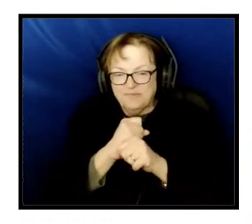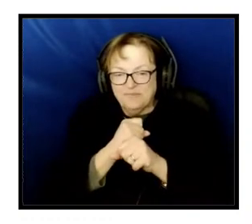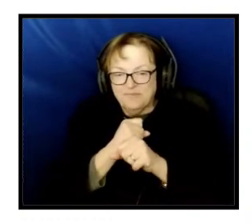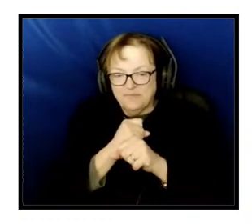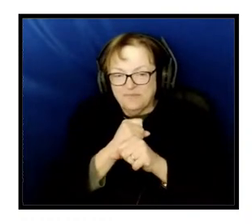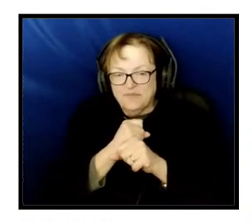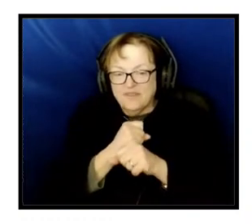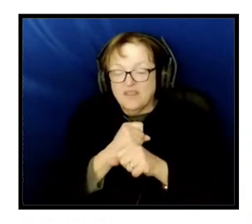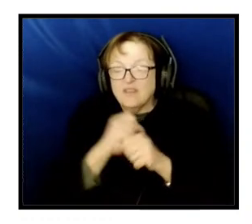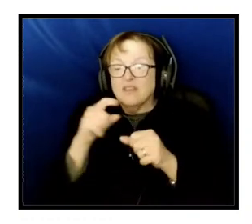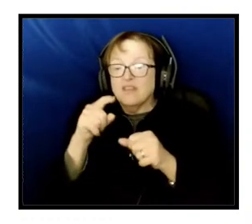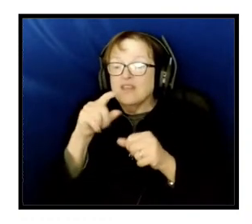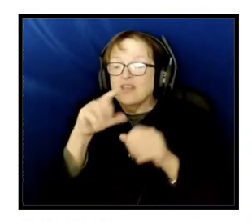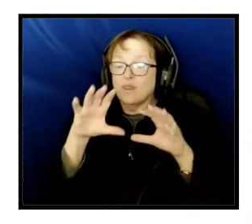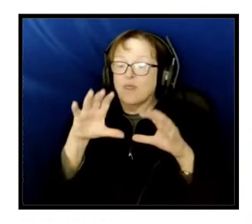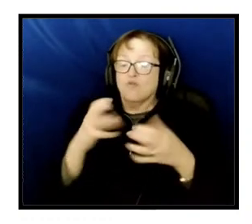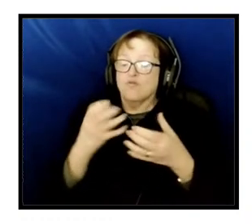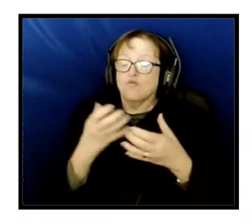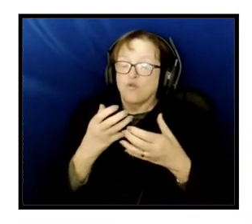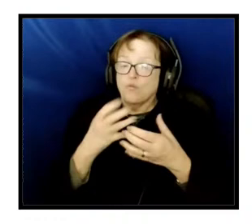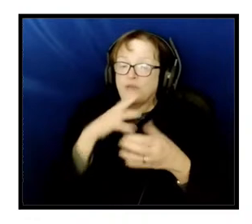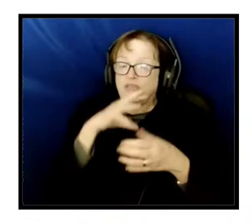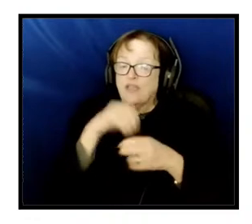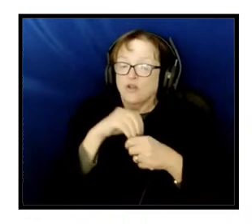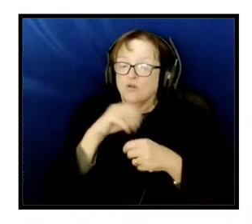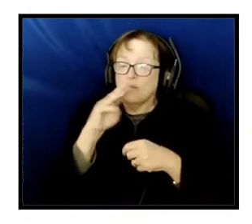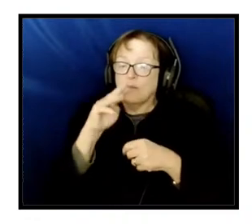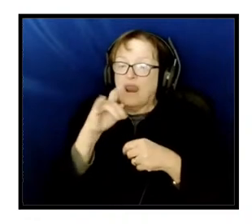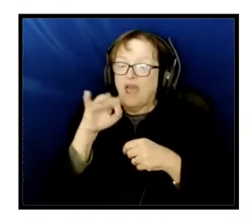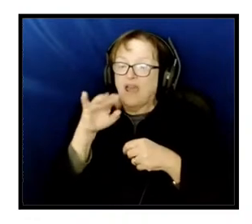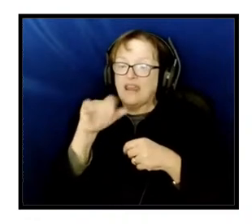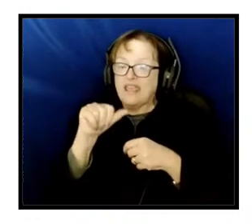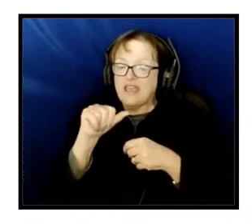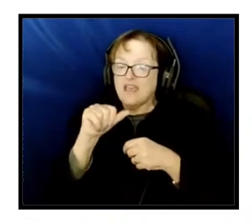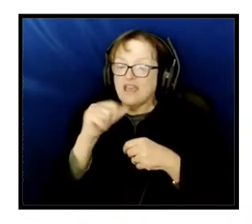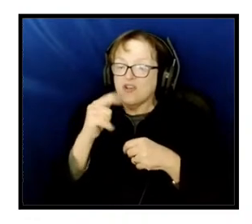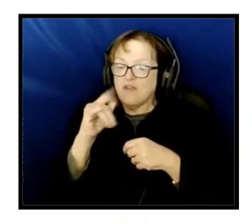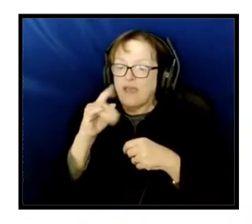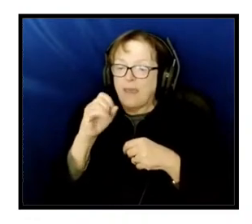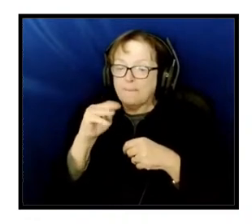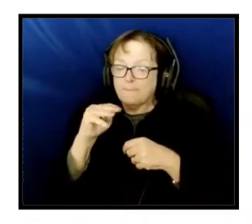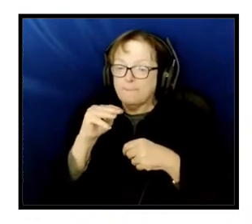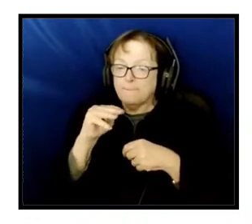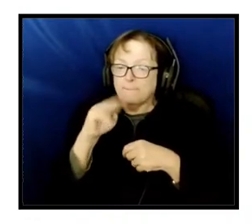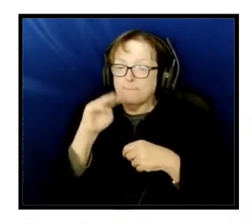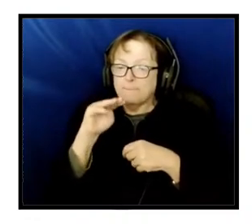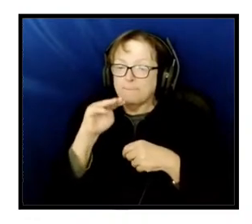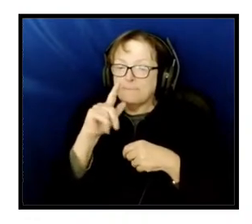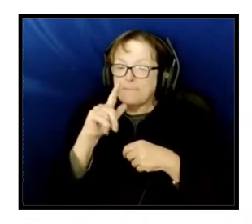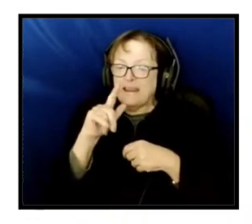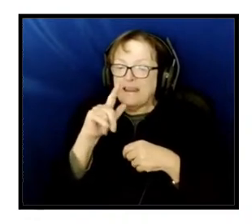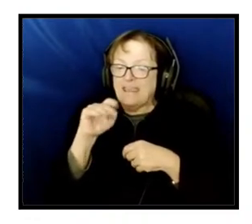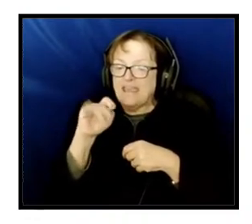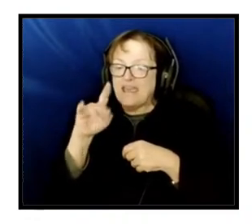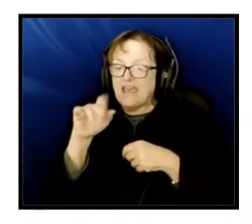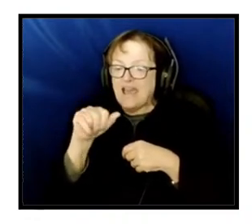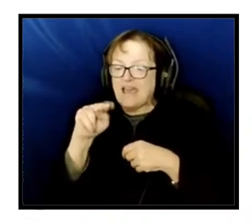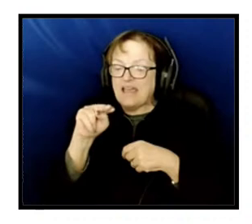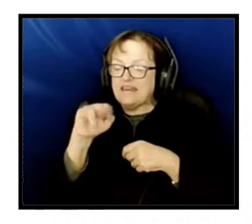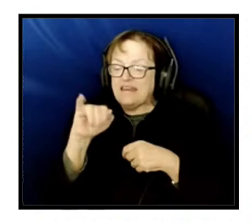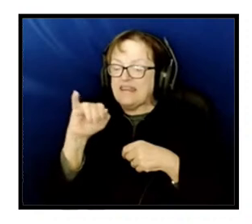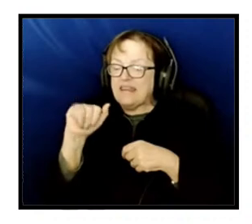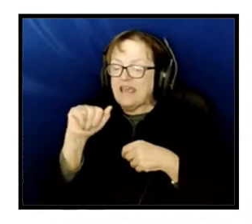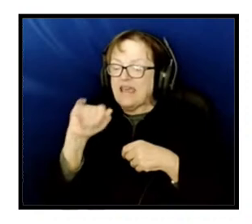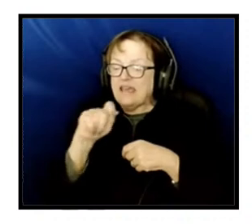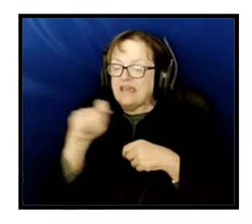members of the Dreamseed Collective include Melania Graham, Malika Nia Imani, and Blaise